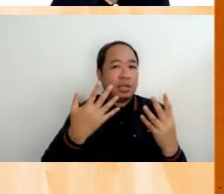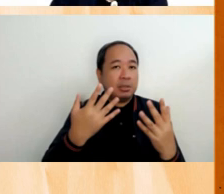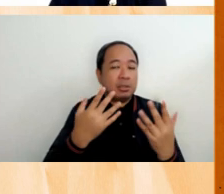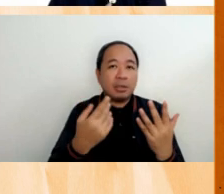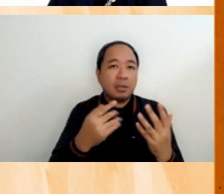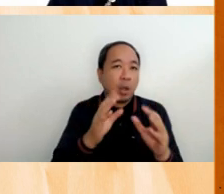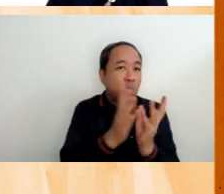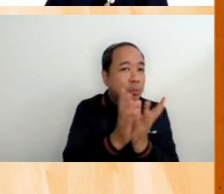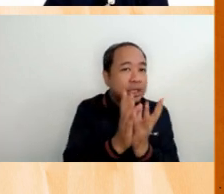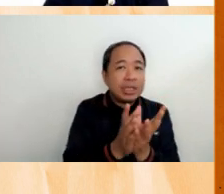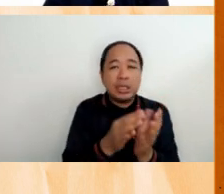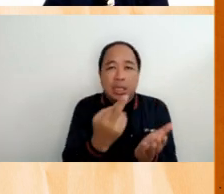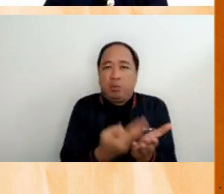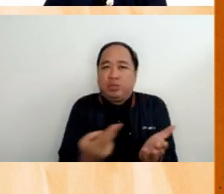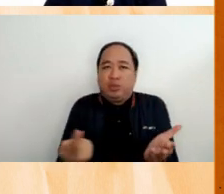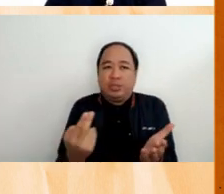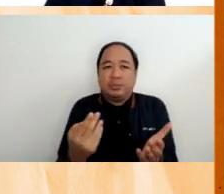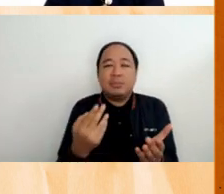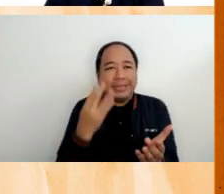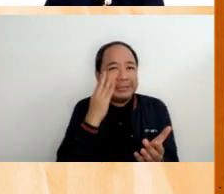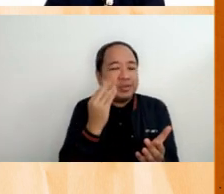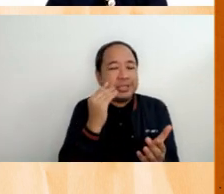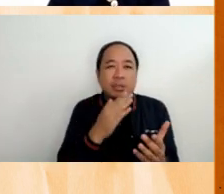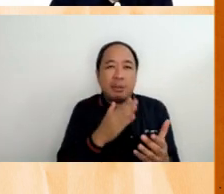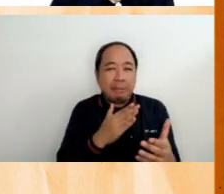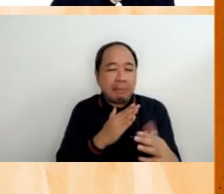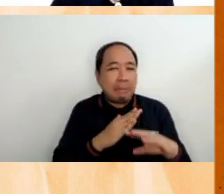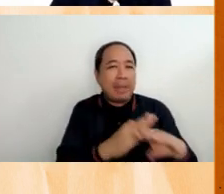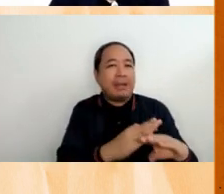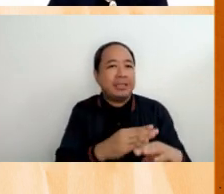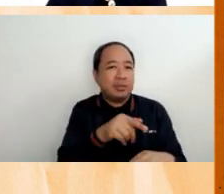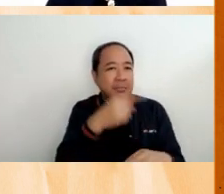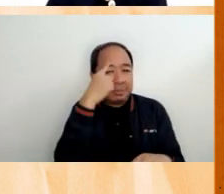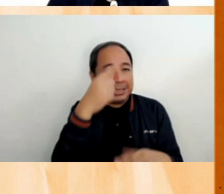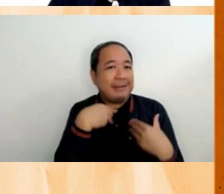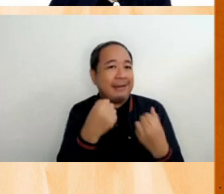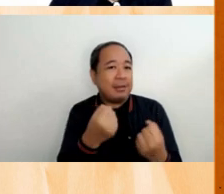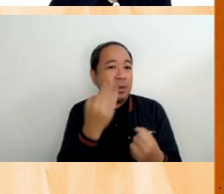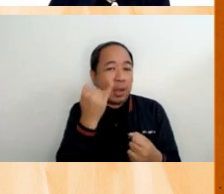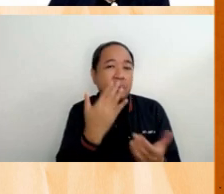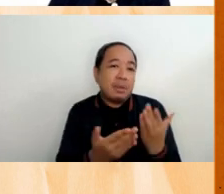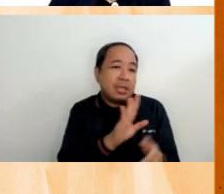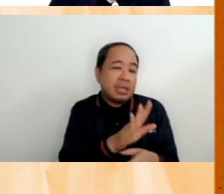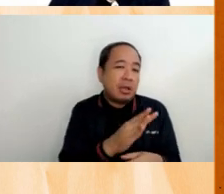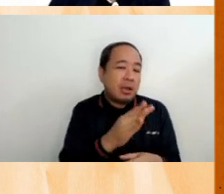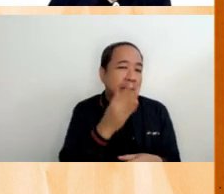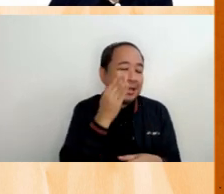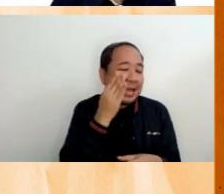or gender identity, which I mentioned a while ago was a source of stress,